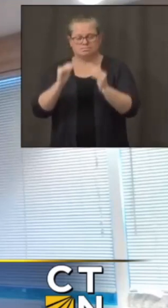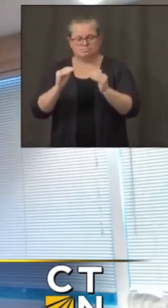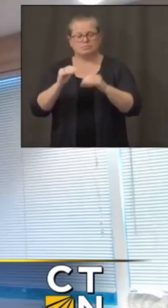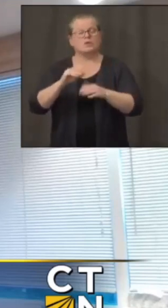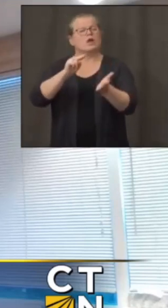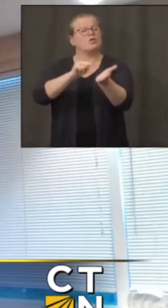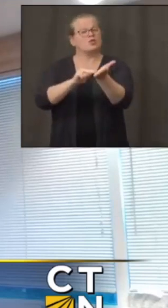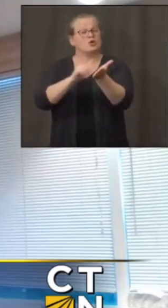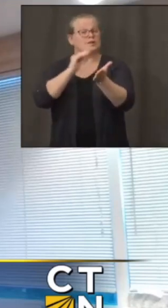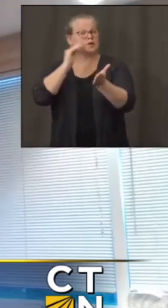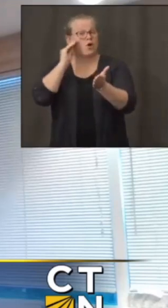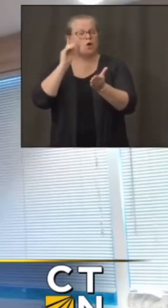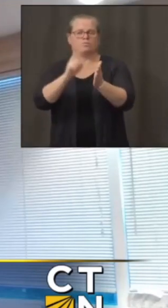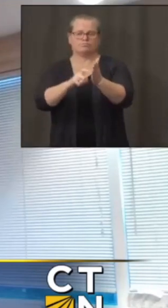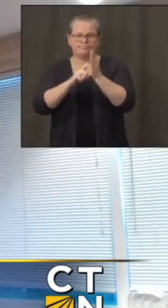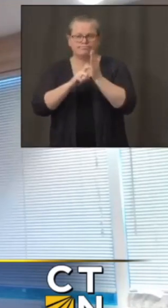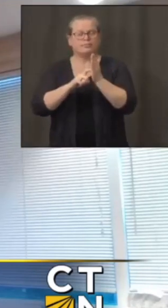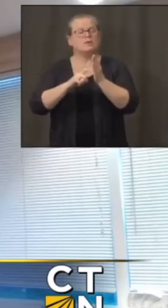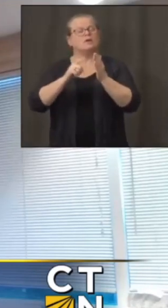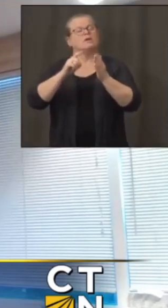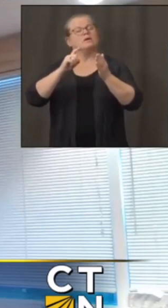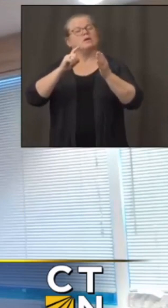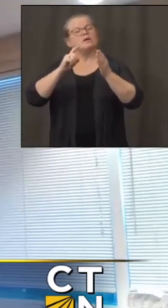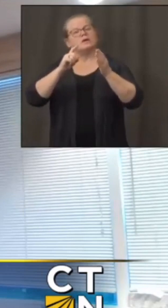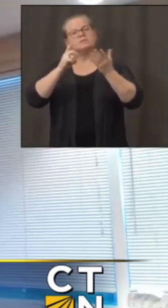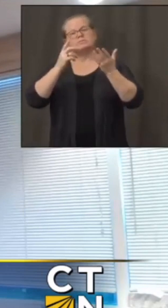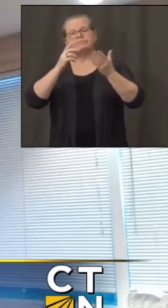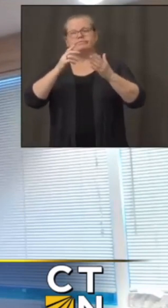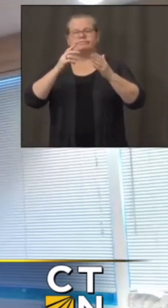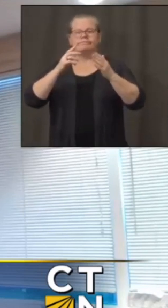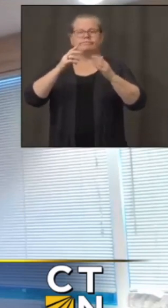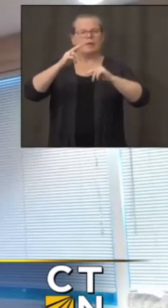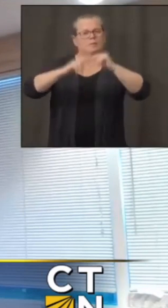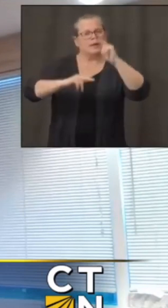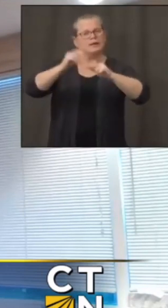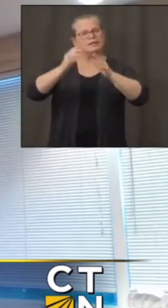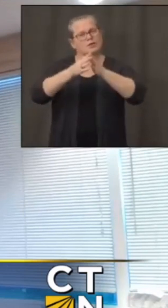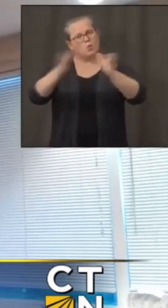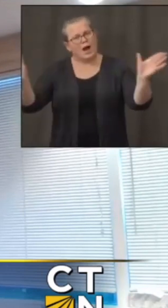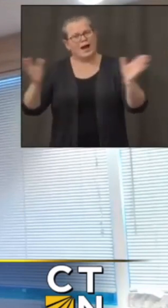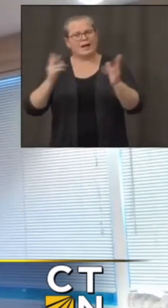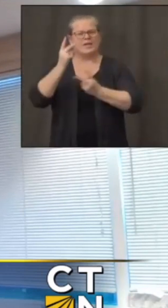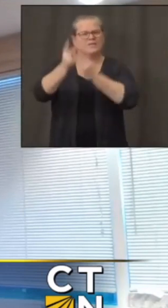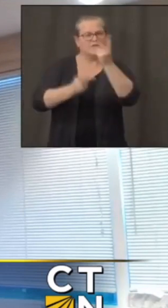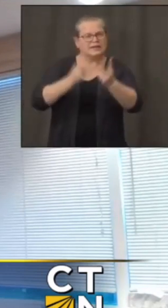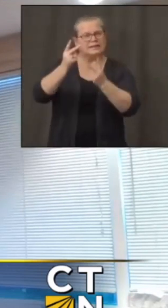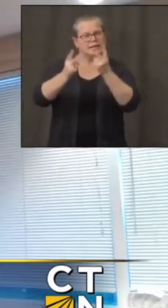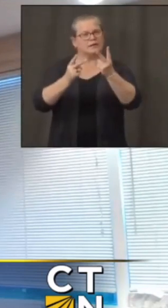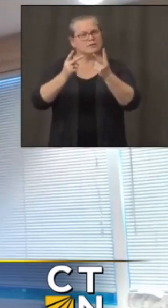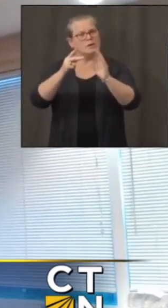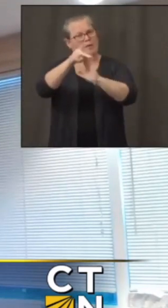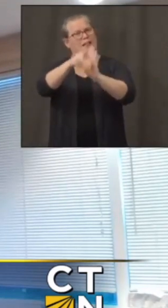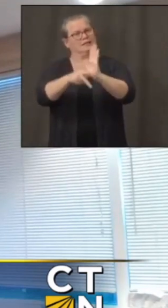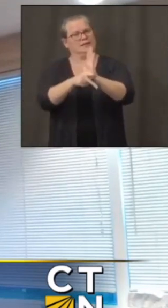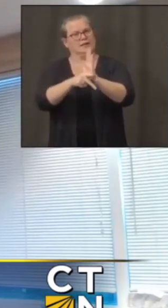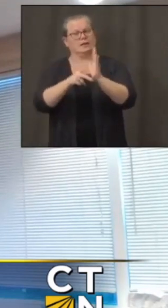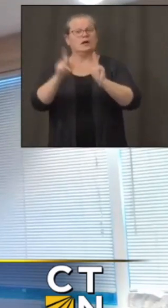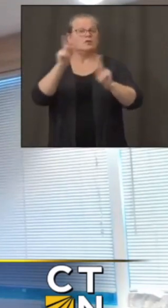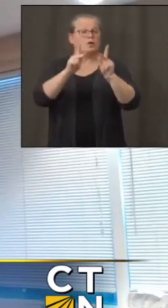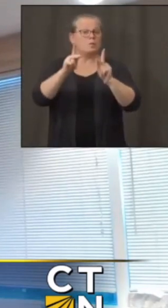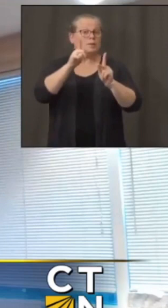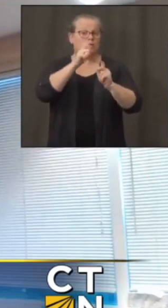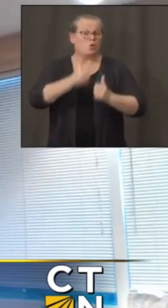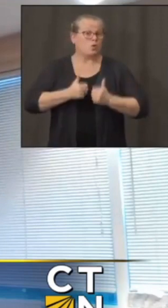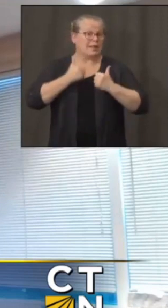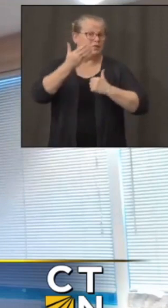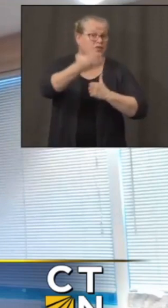visitation policy so that residents and families will be able to know here are the policies in the facility where you live or where your loved